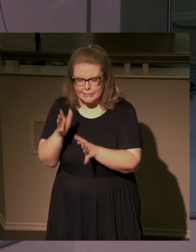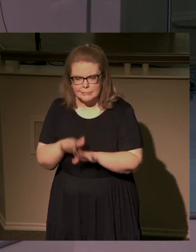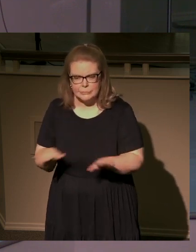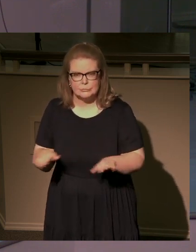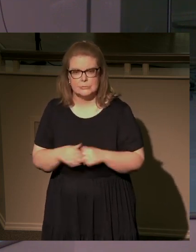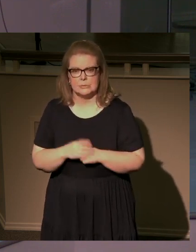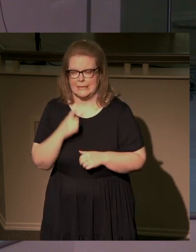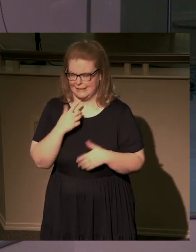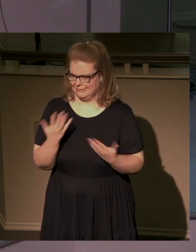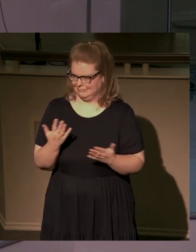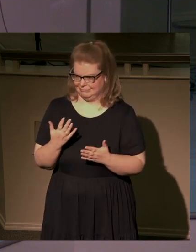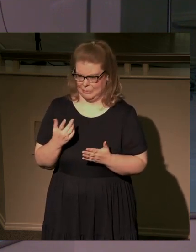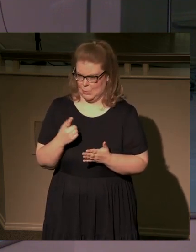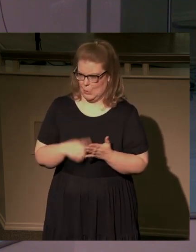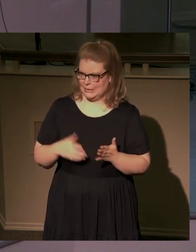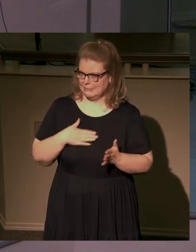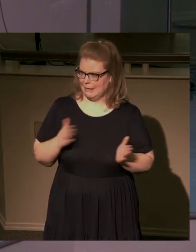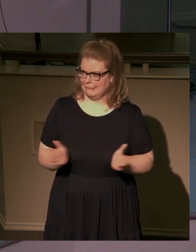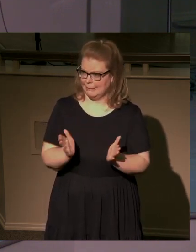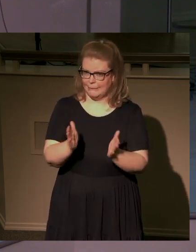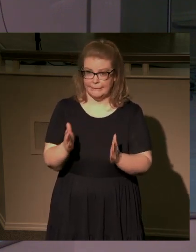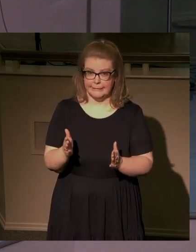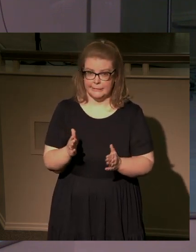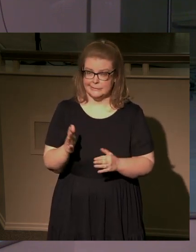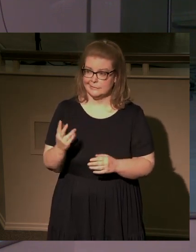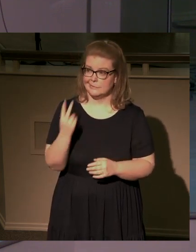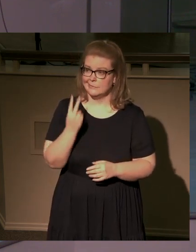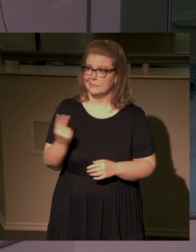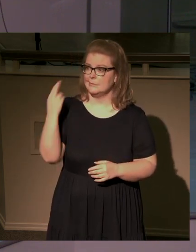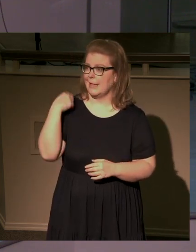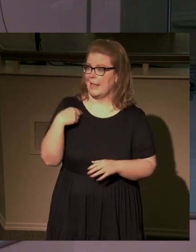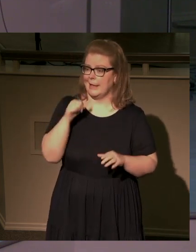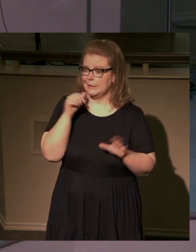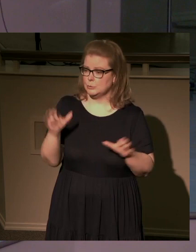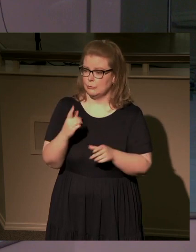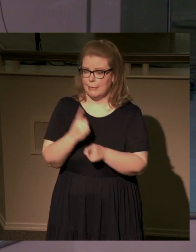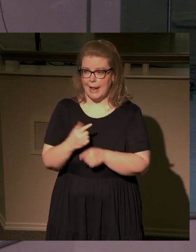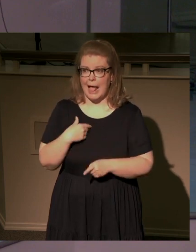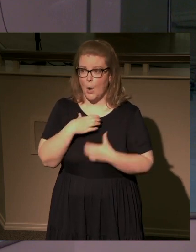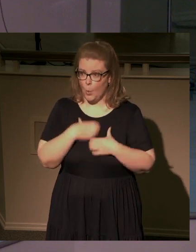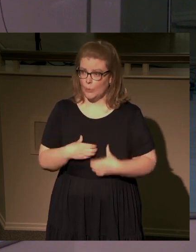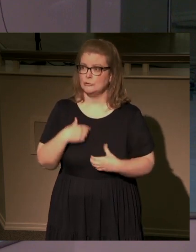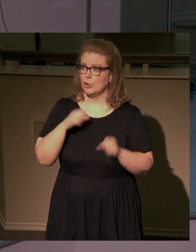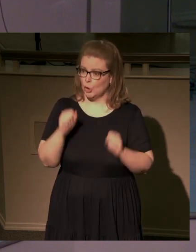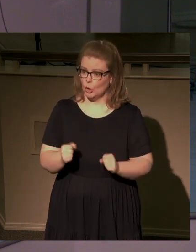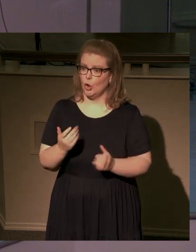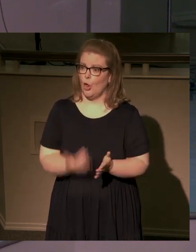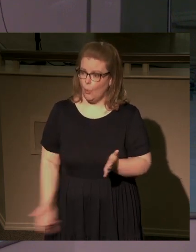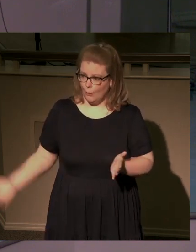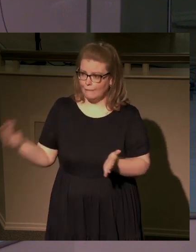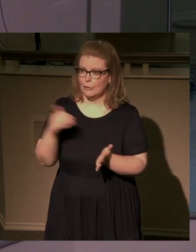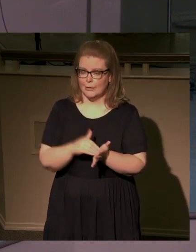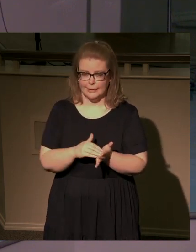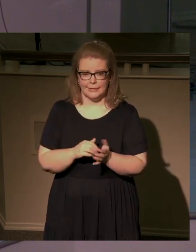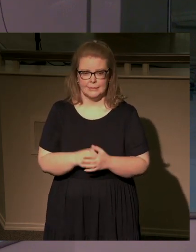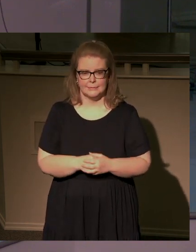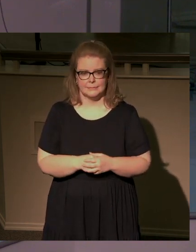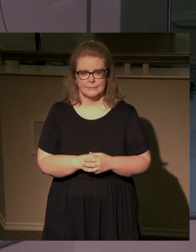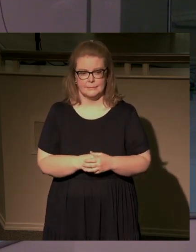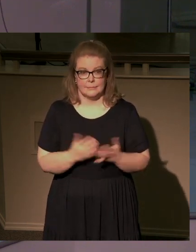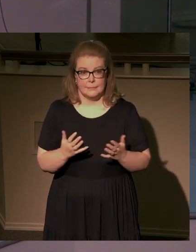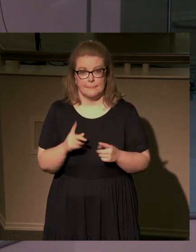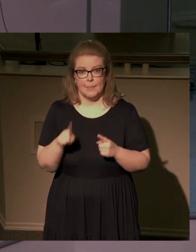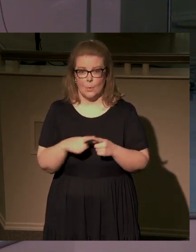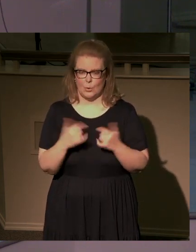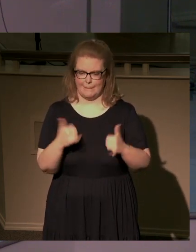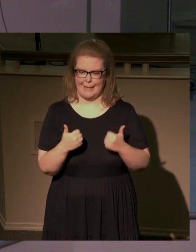for me? What do I need to do? I didn't do it right. I'd love to have another chance at it." So, you know, when you play a